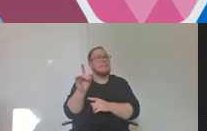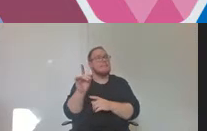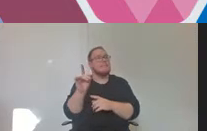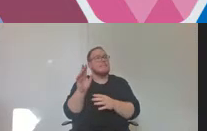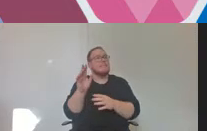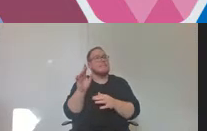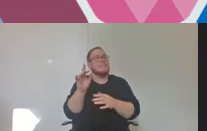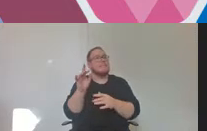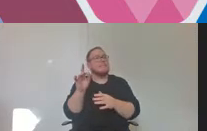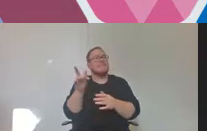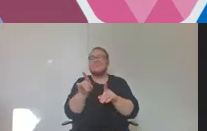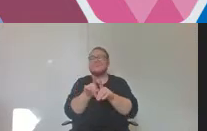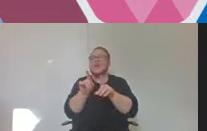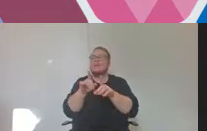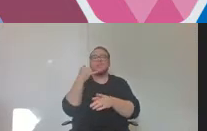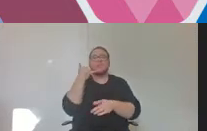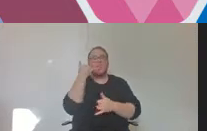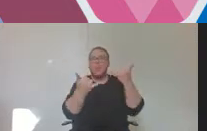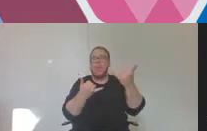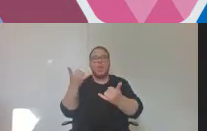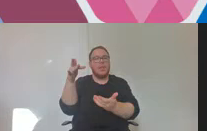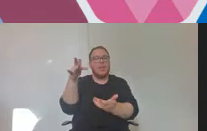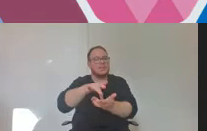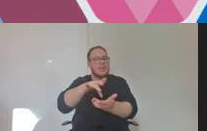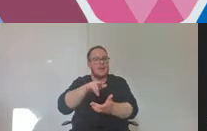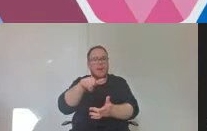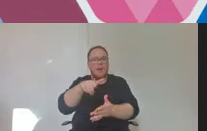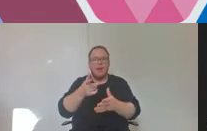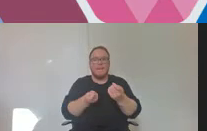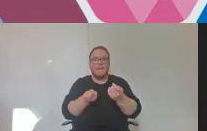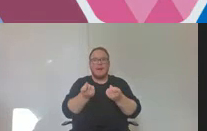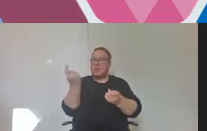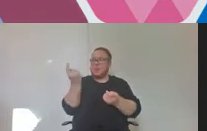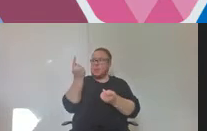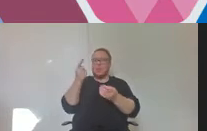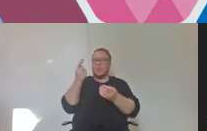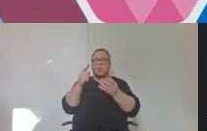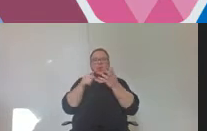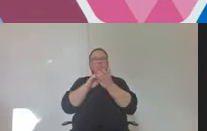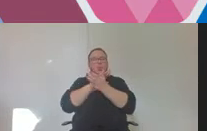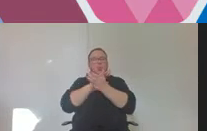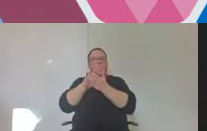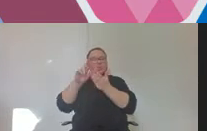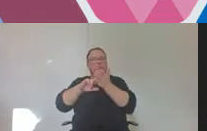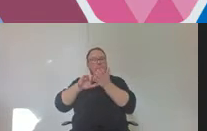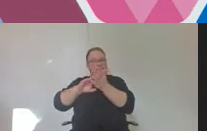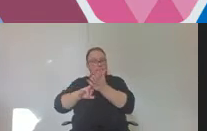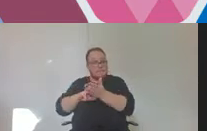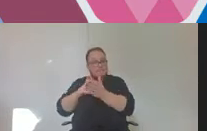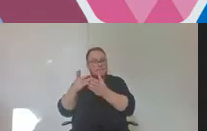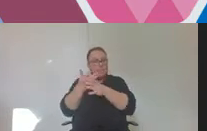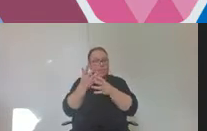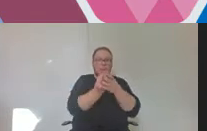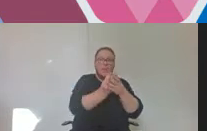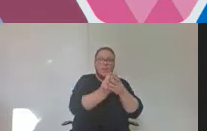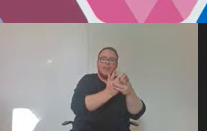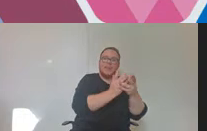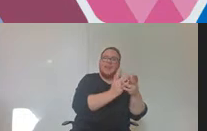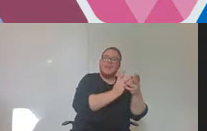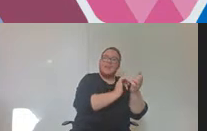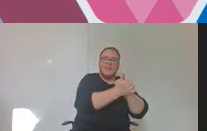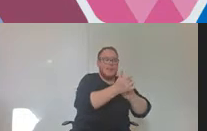call centre, if you like, that's managed by UH&M, but working in partnership with our